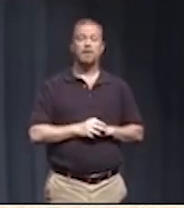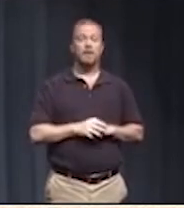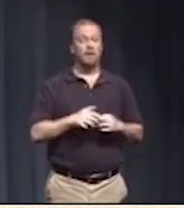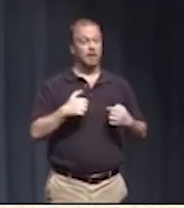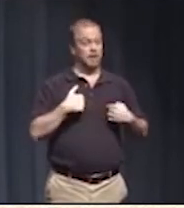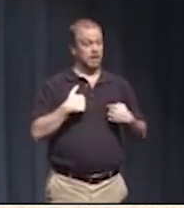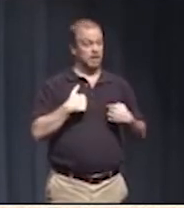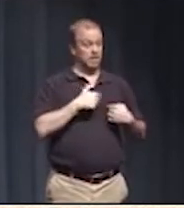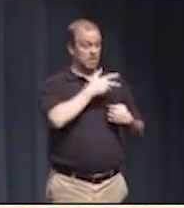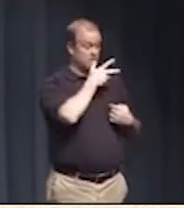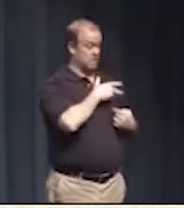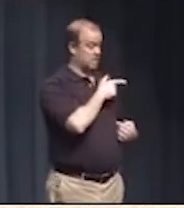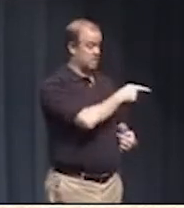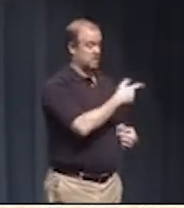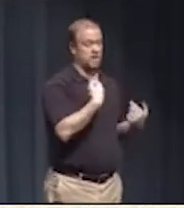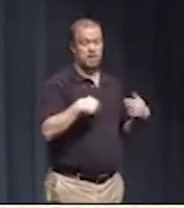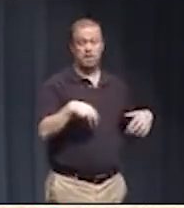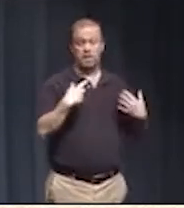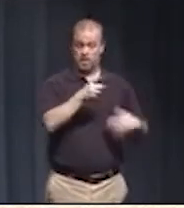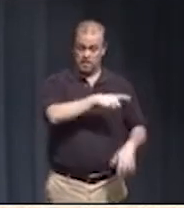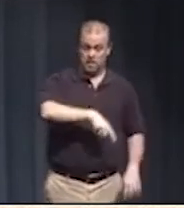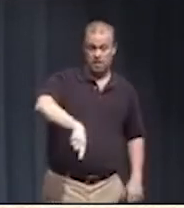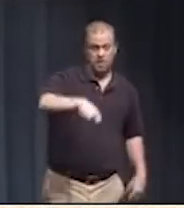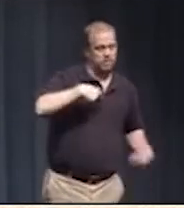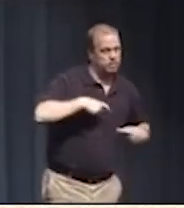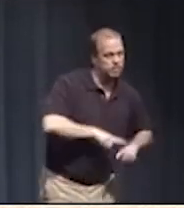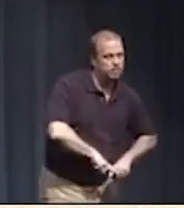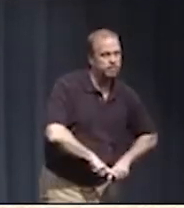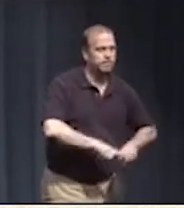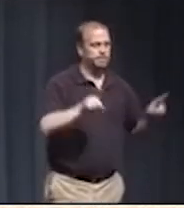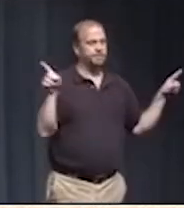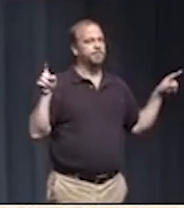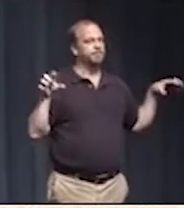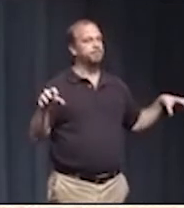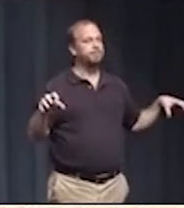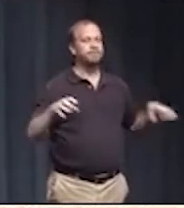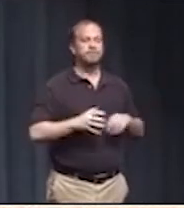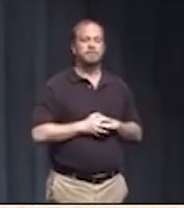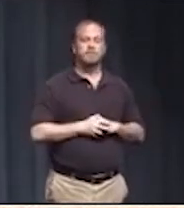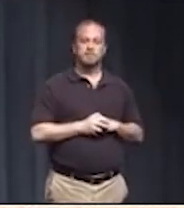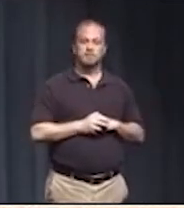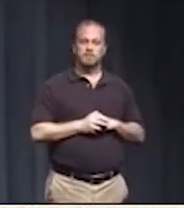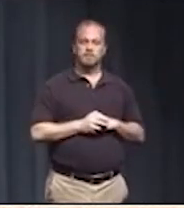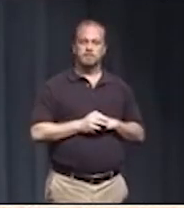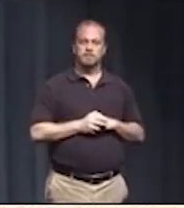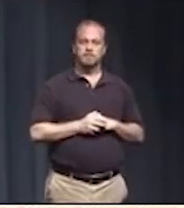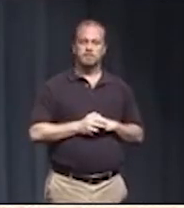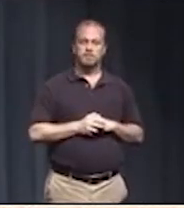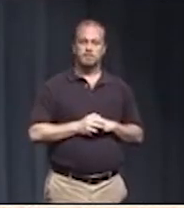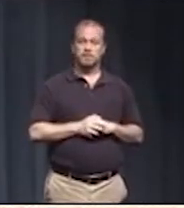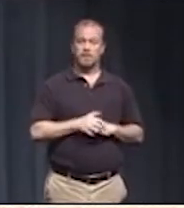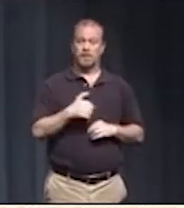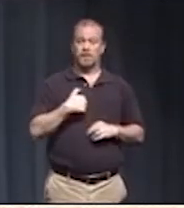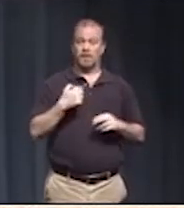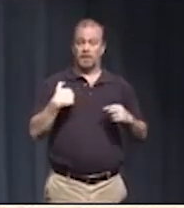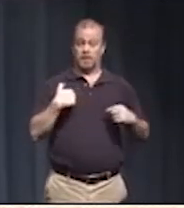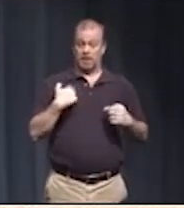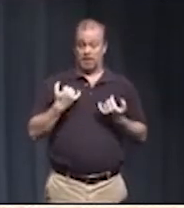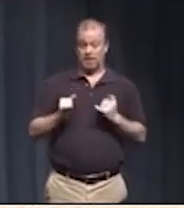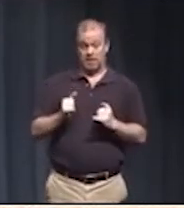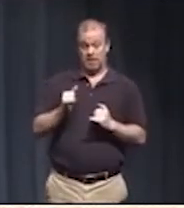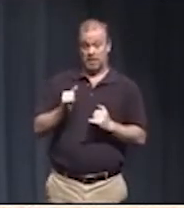different than you guys, than you ladies are. In many ways, we are still cavemen in blue